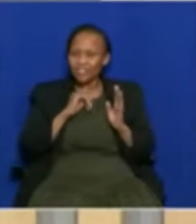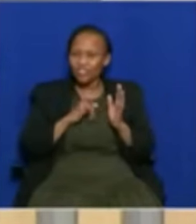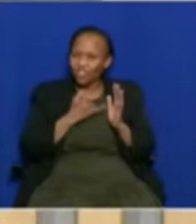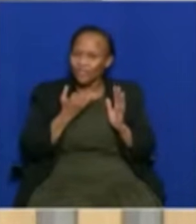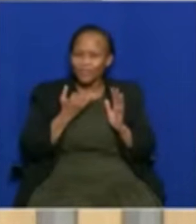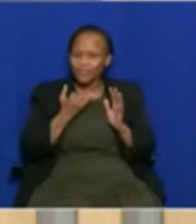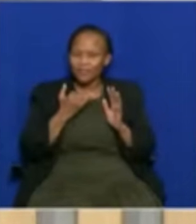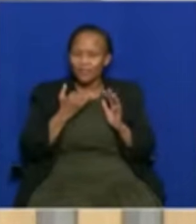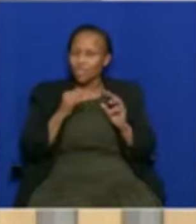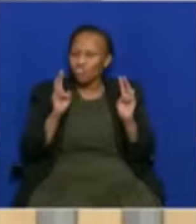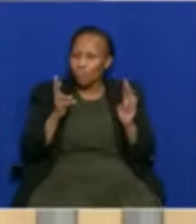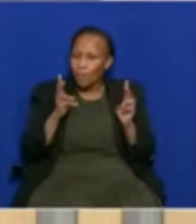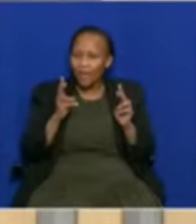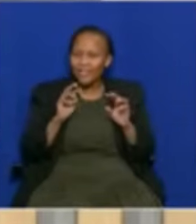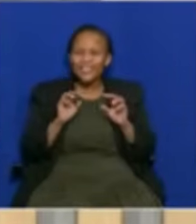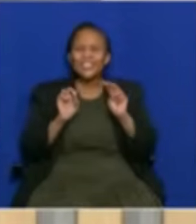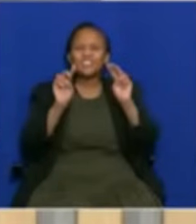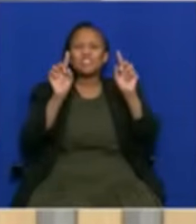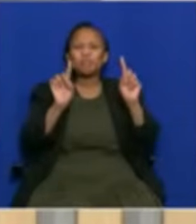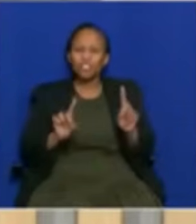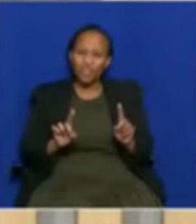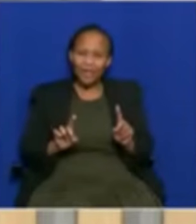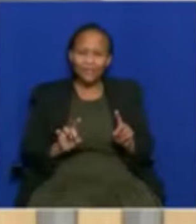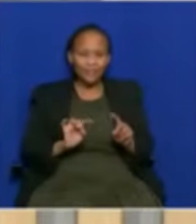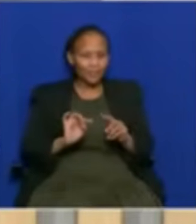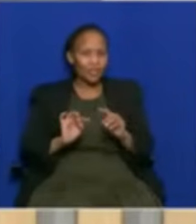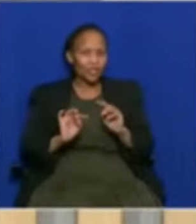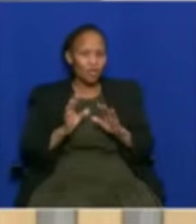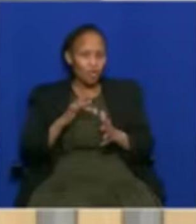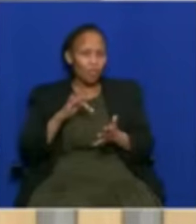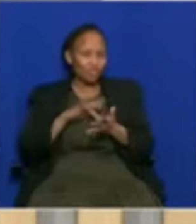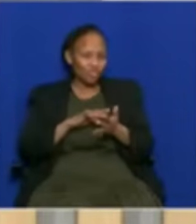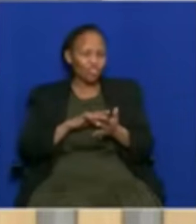specialized post, it's a specialized field.